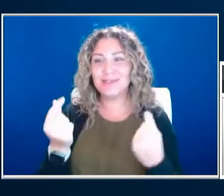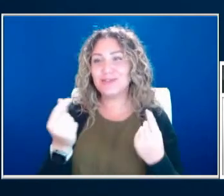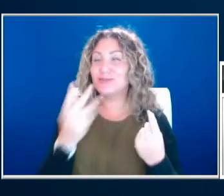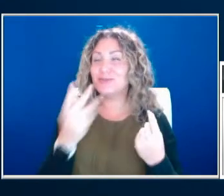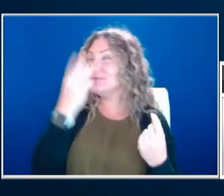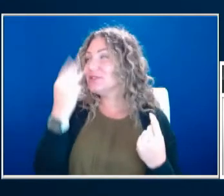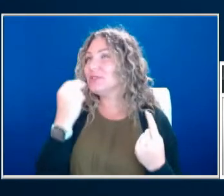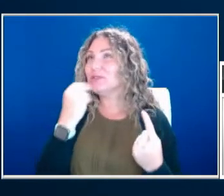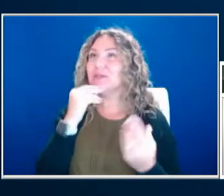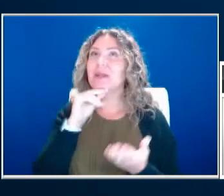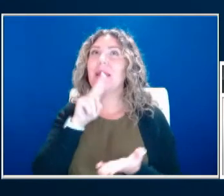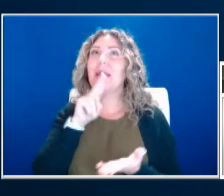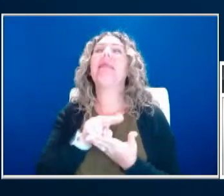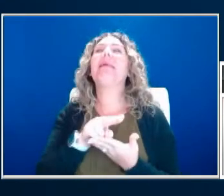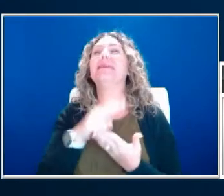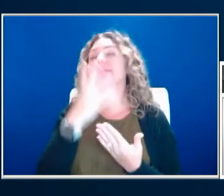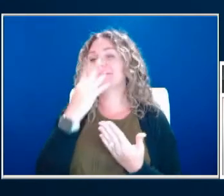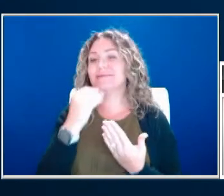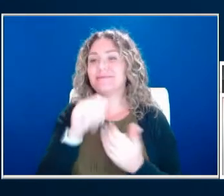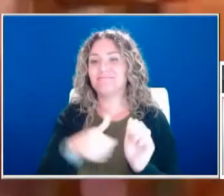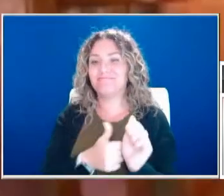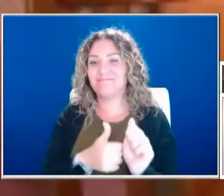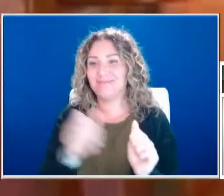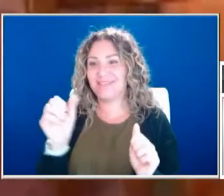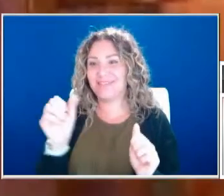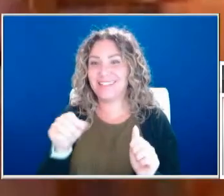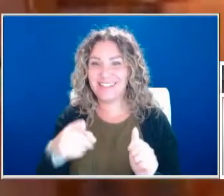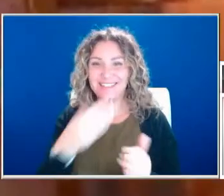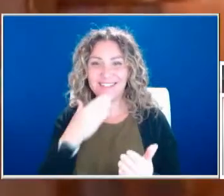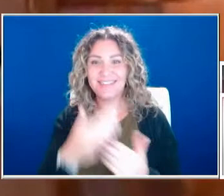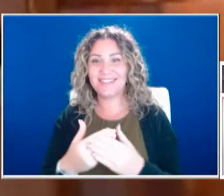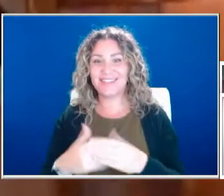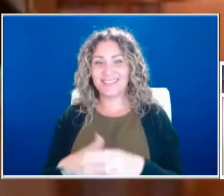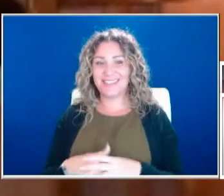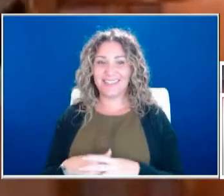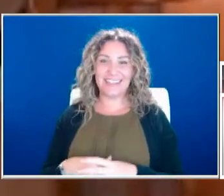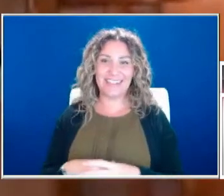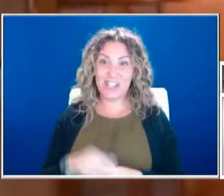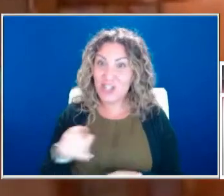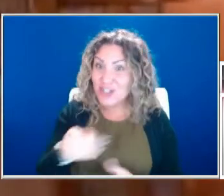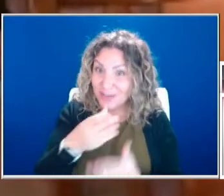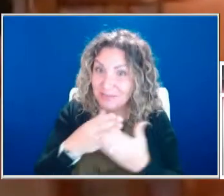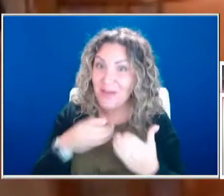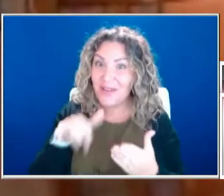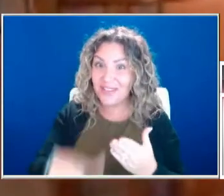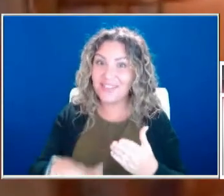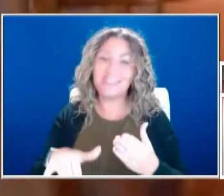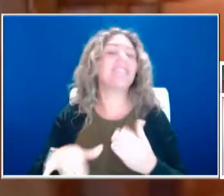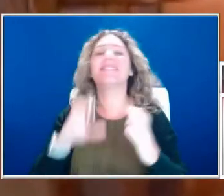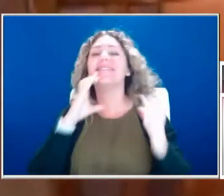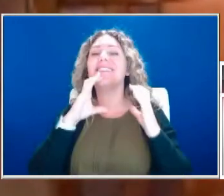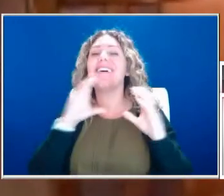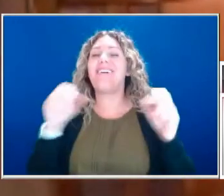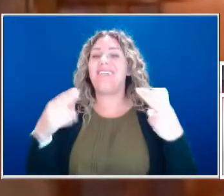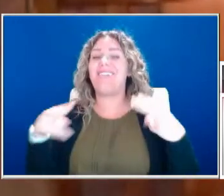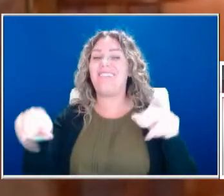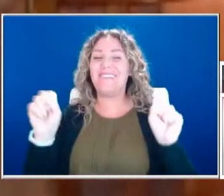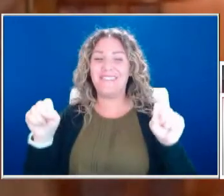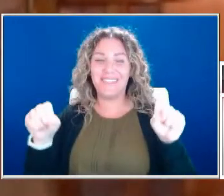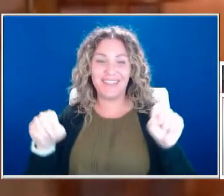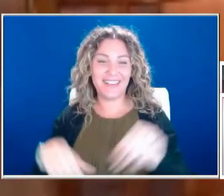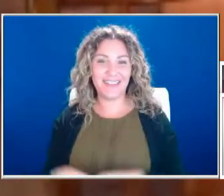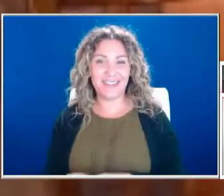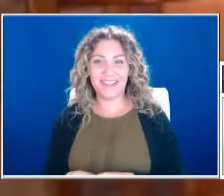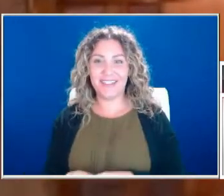you? Yeah, she's great. She's so, got to be like, part of this too. Yeah, oh yeah.